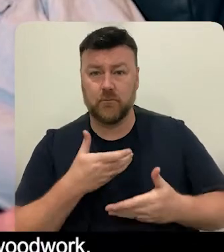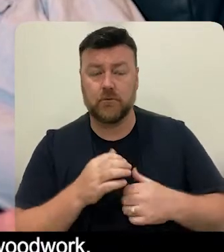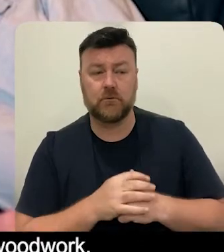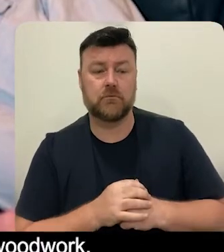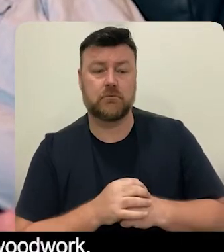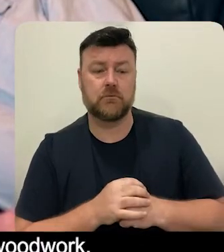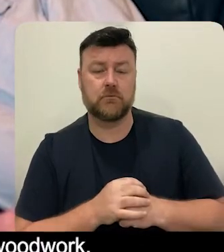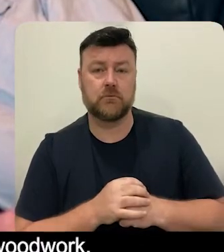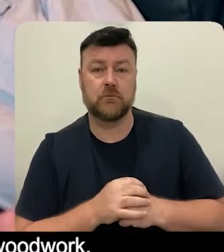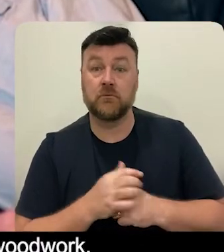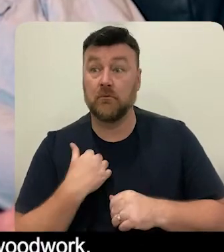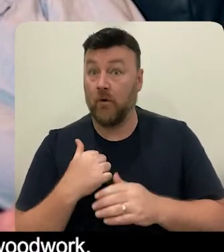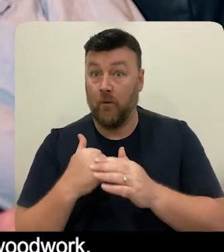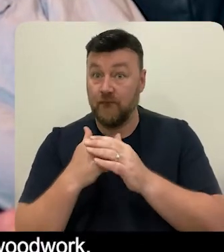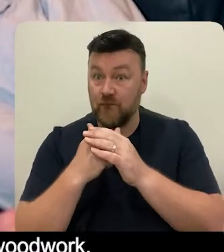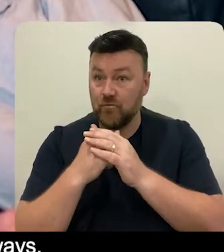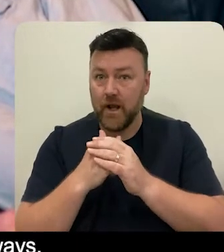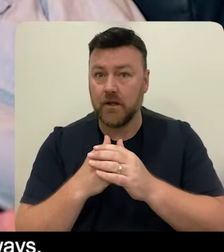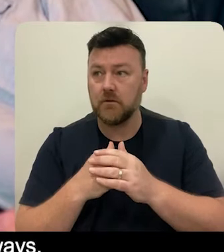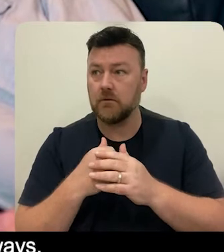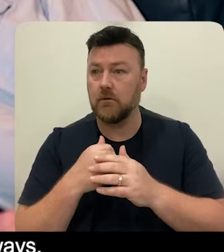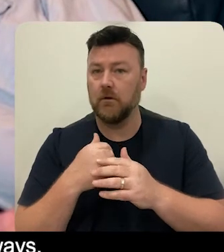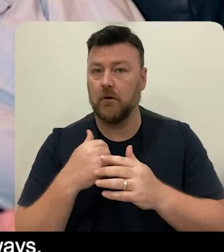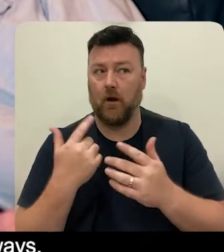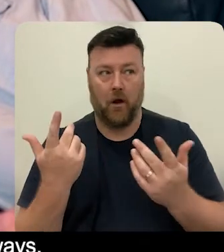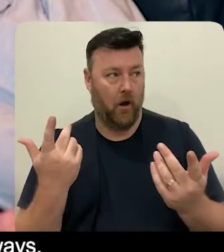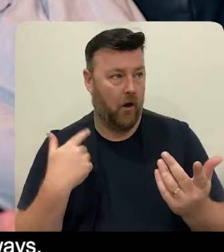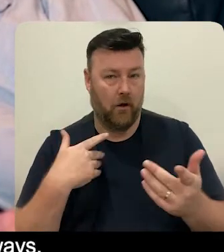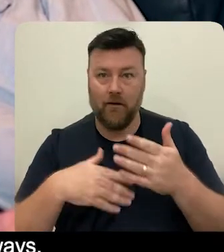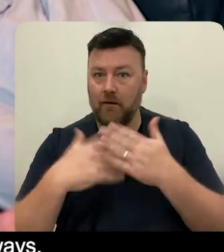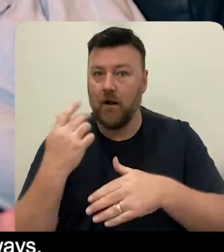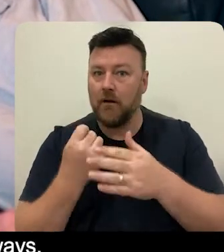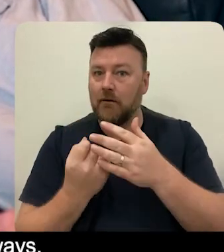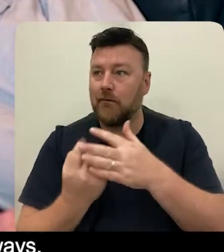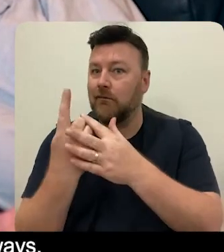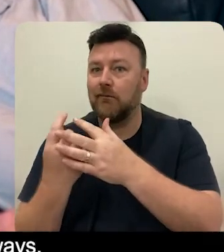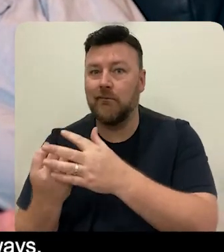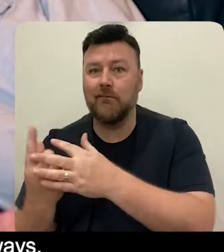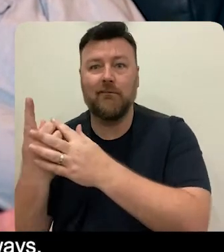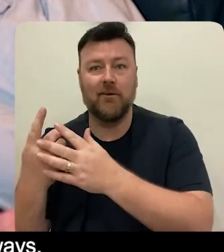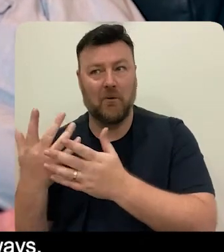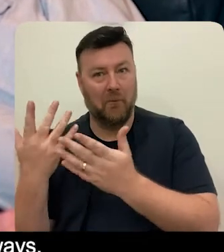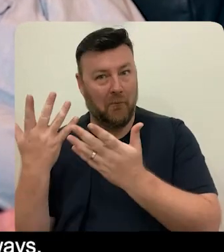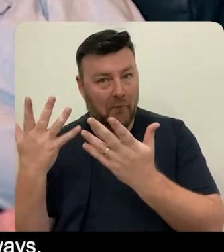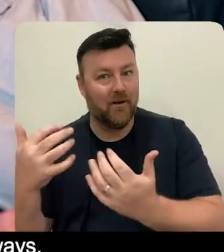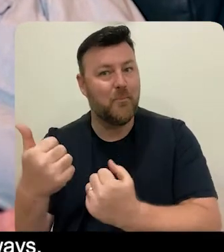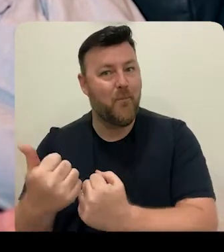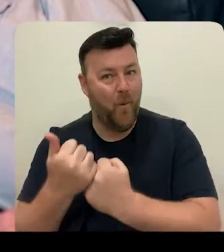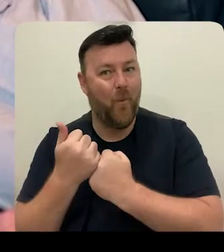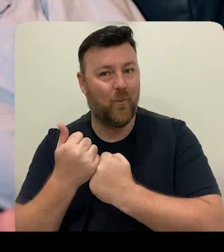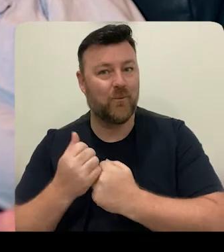Friends who you wouldn't expect to come out of the woodwork have been incredibly supportive in their own